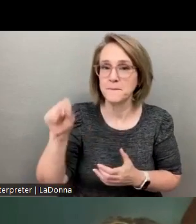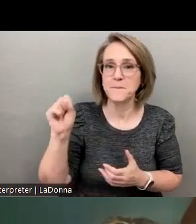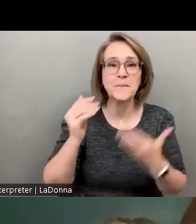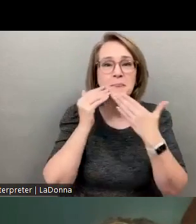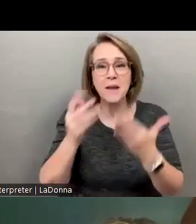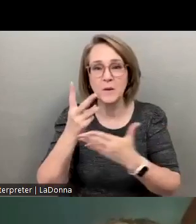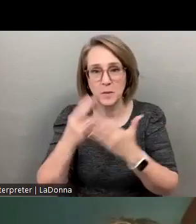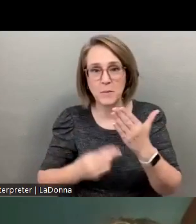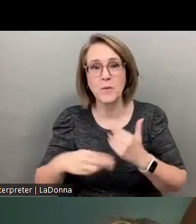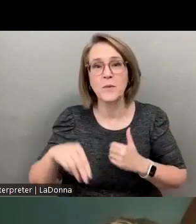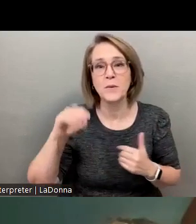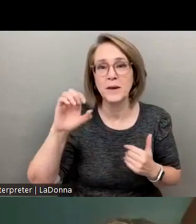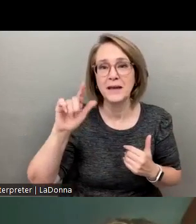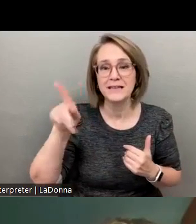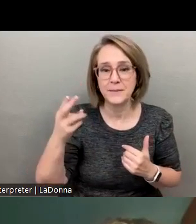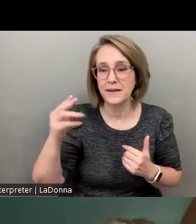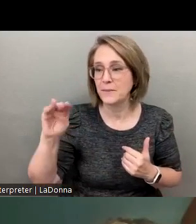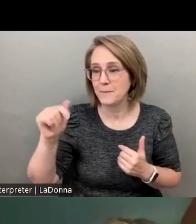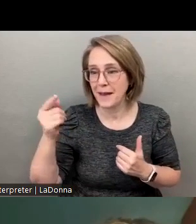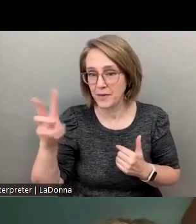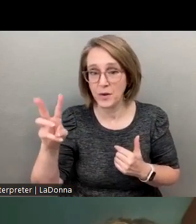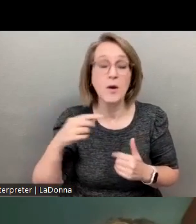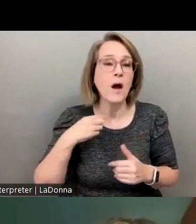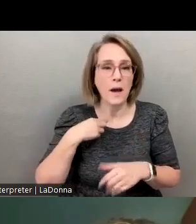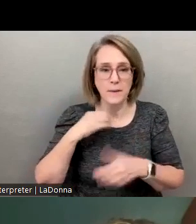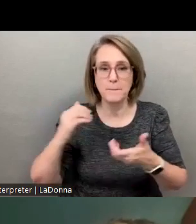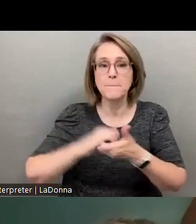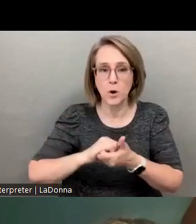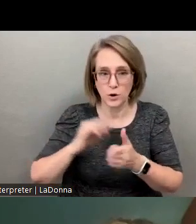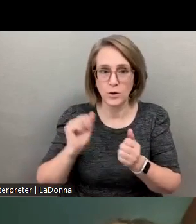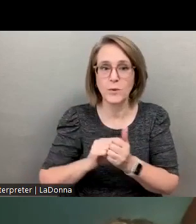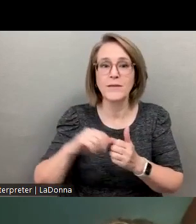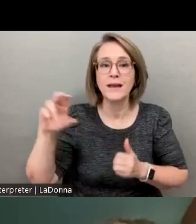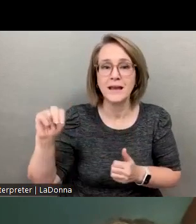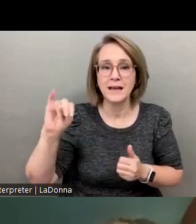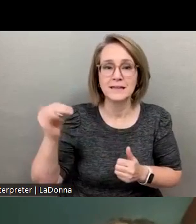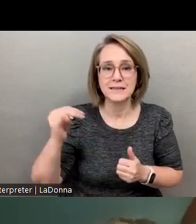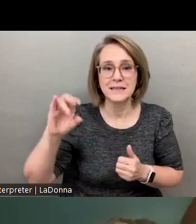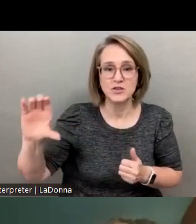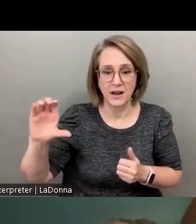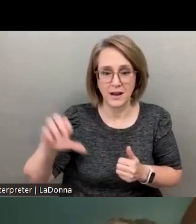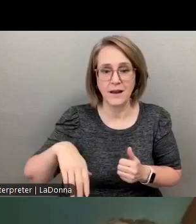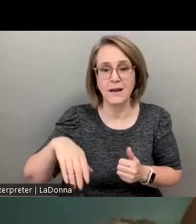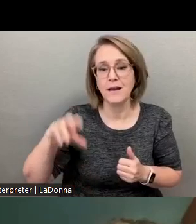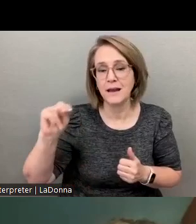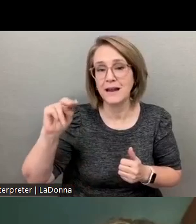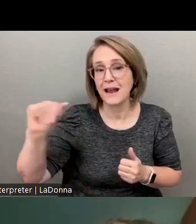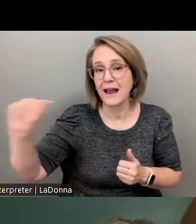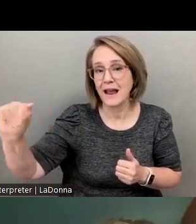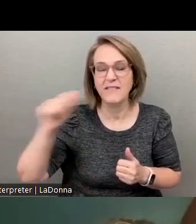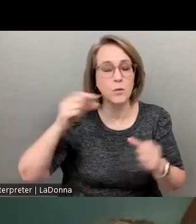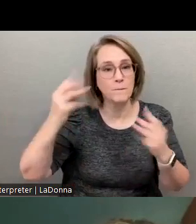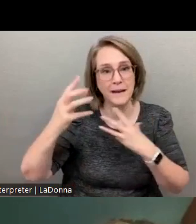for being on. I have been partnering with NCJA and the SAAs for a number of years now, and